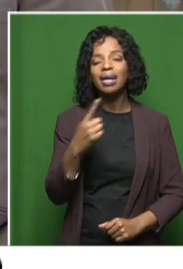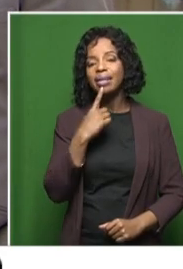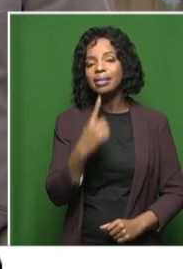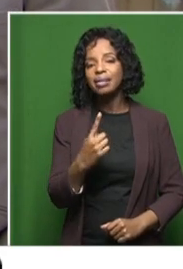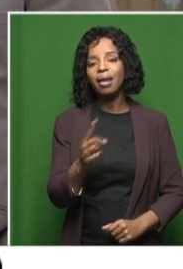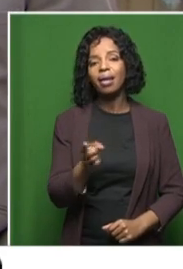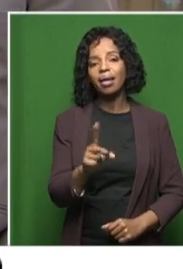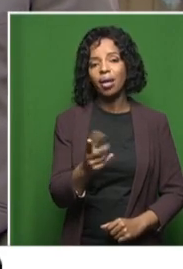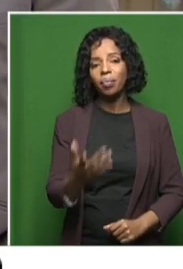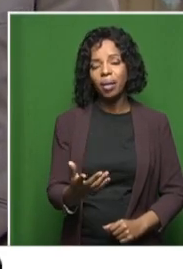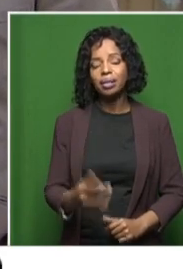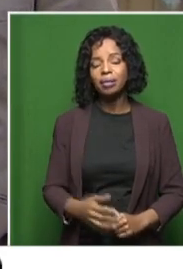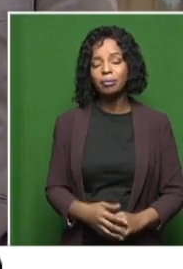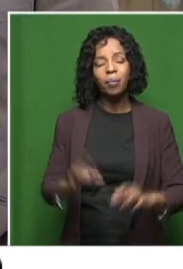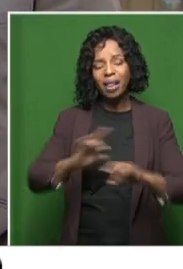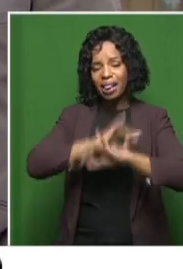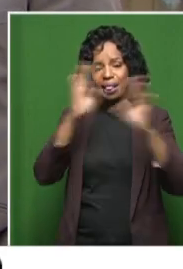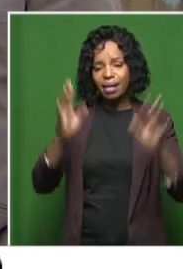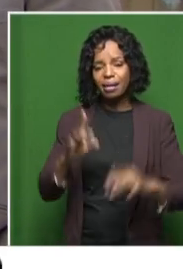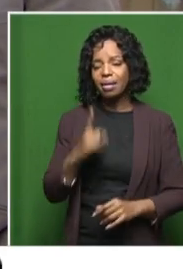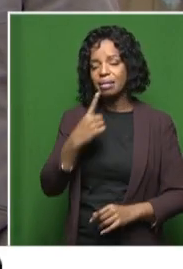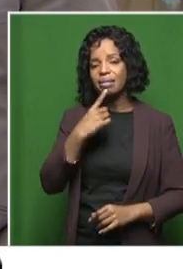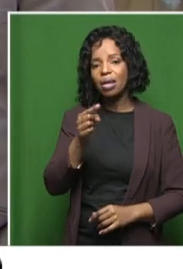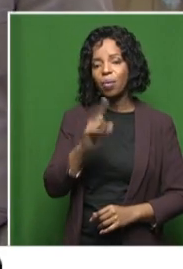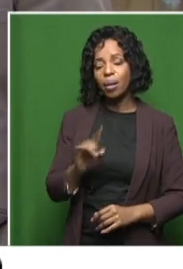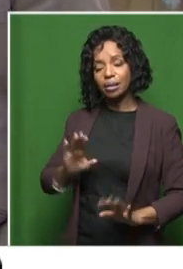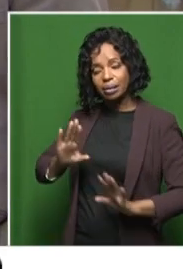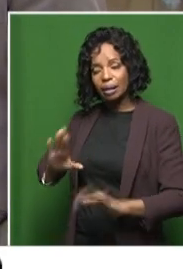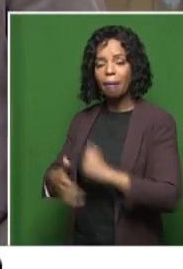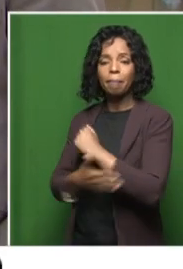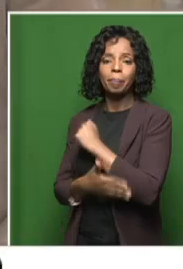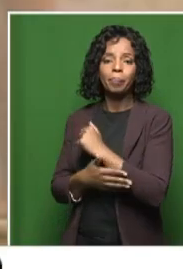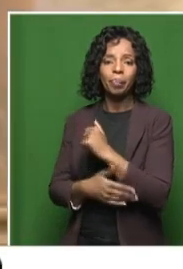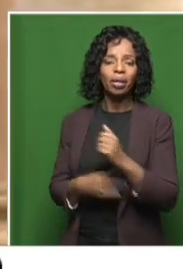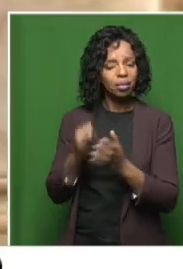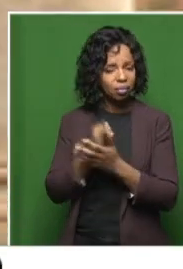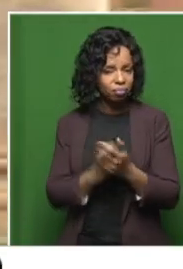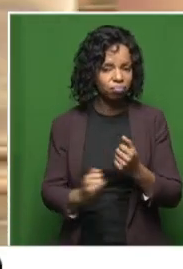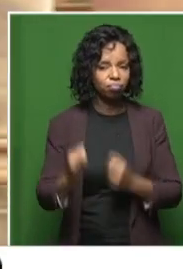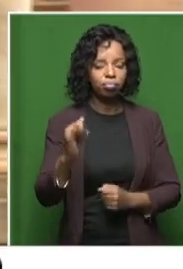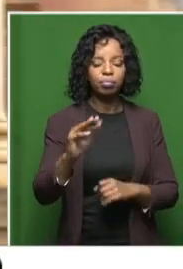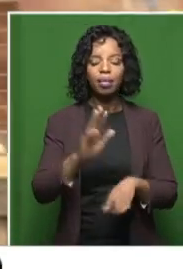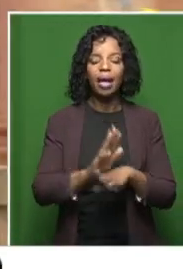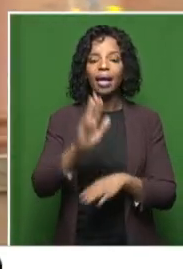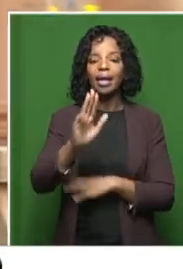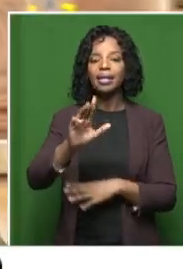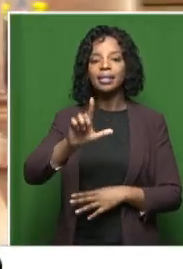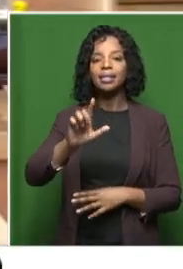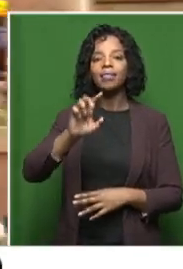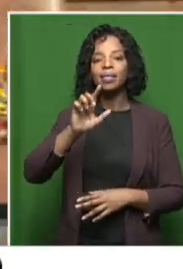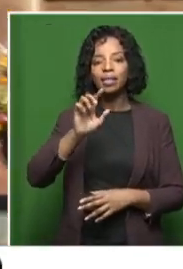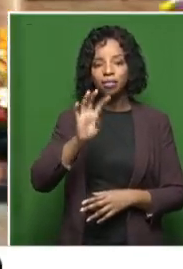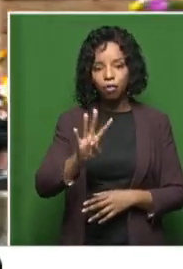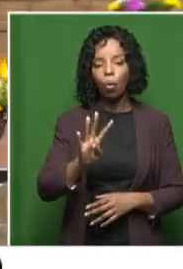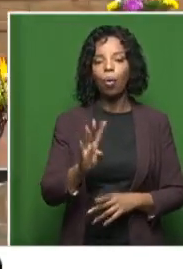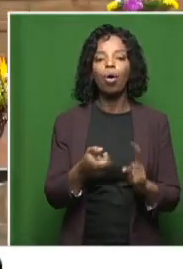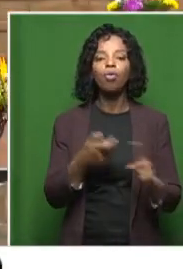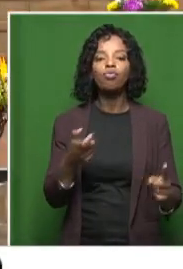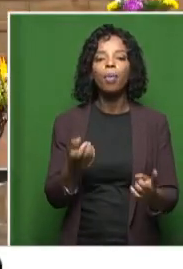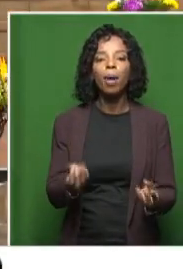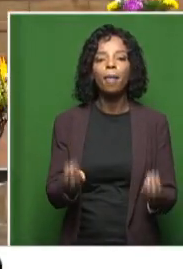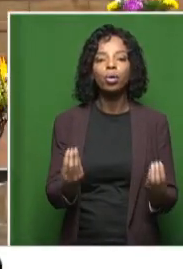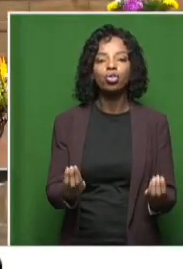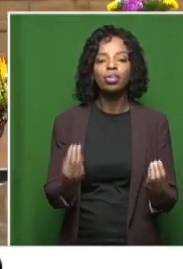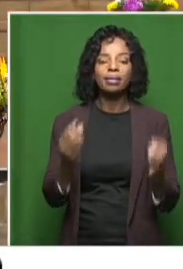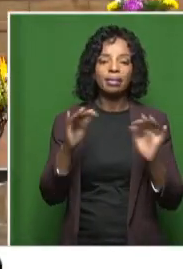saying that Guinea-Bissau got its independence in 1974 from the Portuguese, but the issue of security has always been a